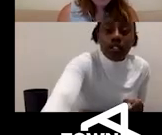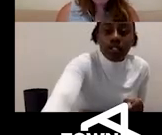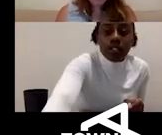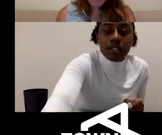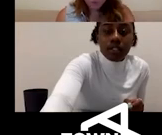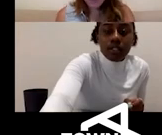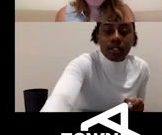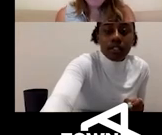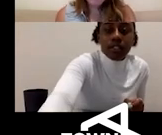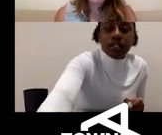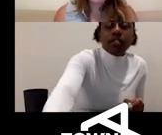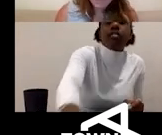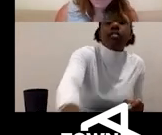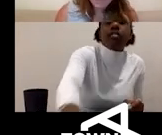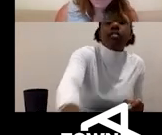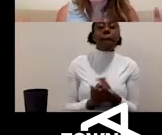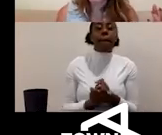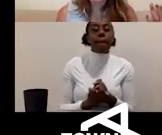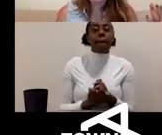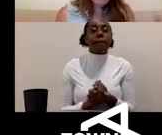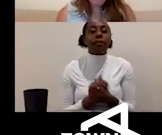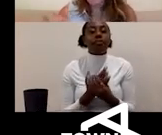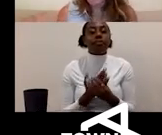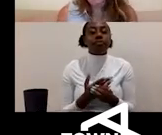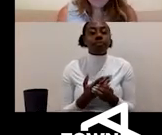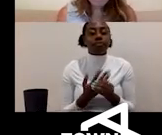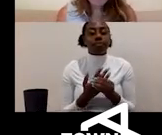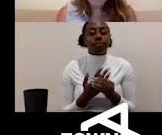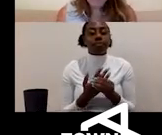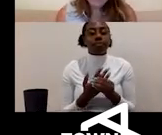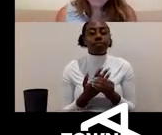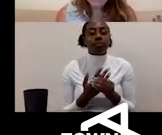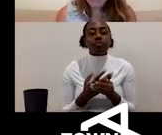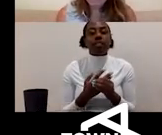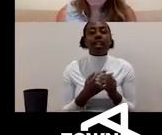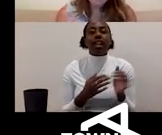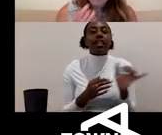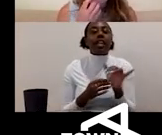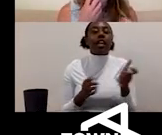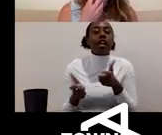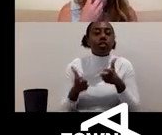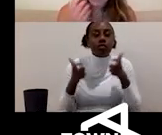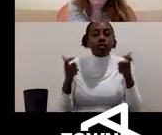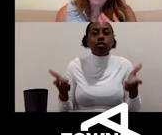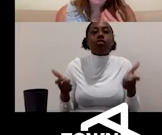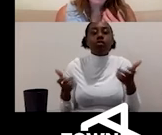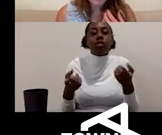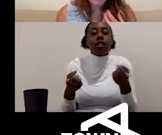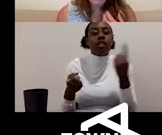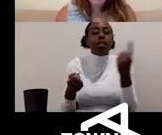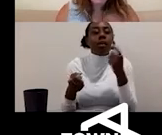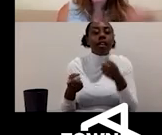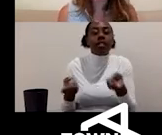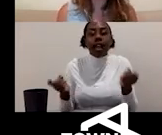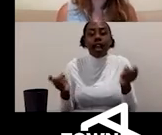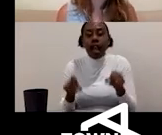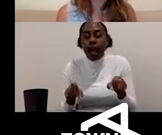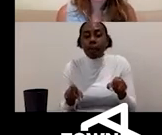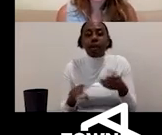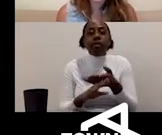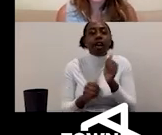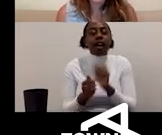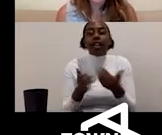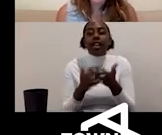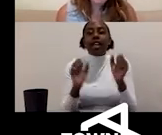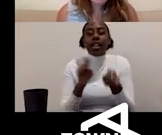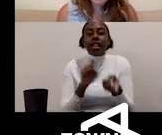Until Snowden. Again, these like big moments have to happen before anything can happen. Like the Patriot Act was kind of revisited, but no one knew